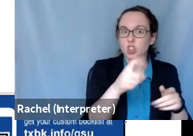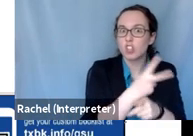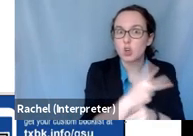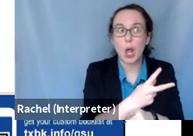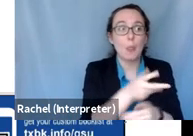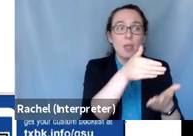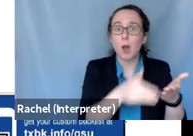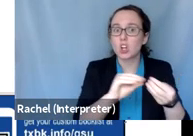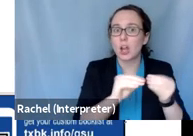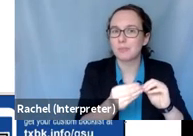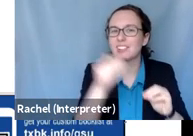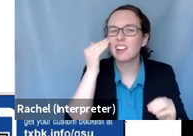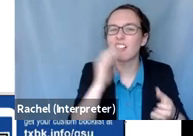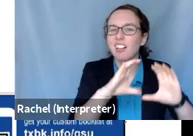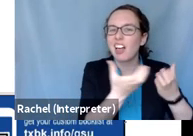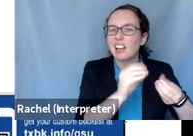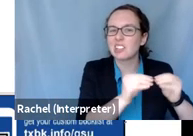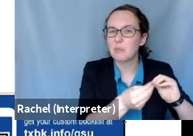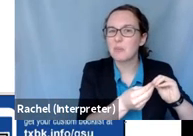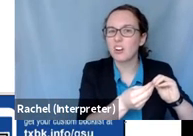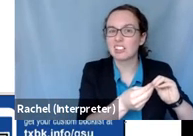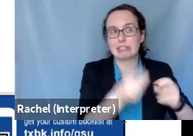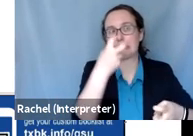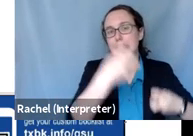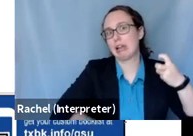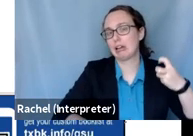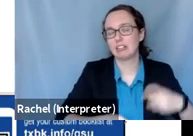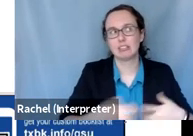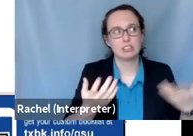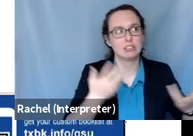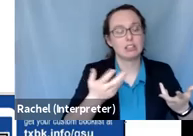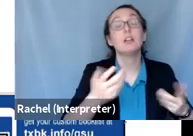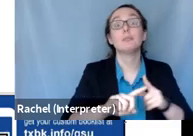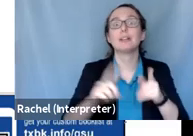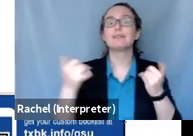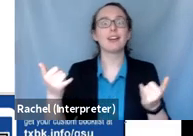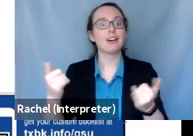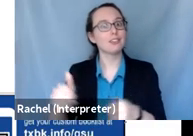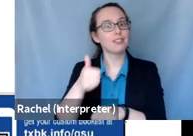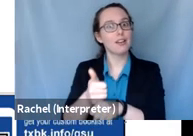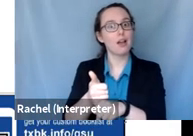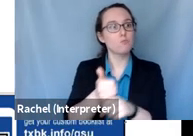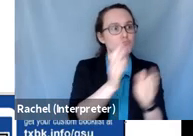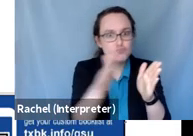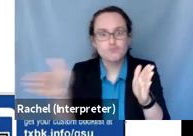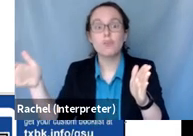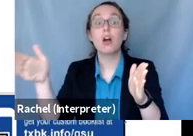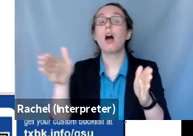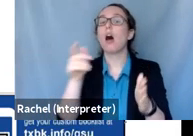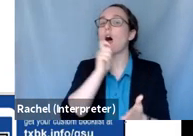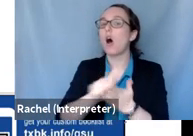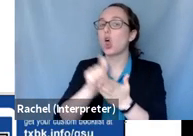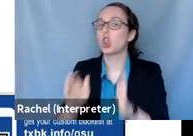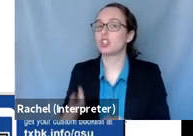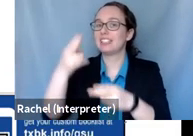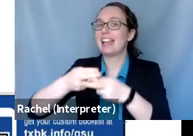tough unless you worked here and were familiar with it. Now we have it set up by author, by in alphabetical order. So